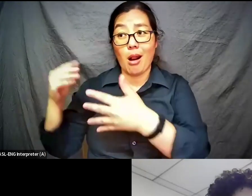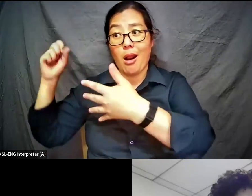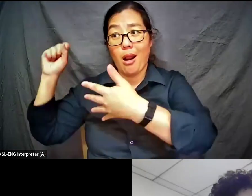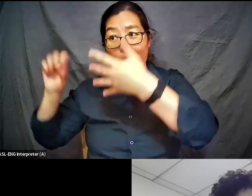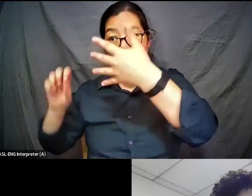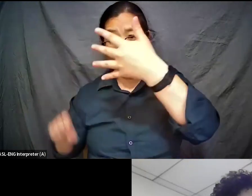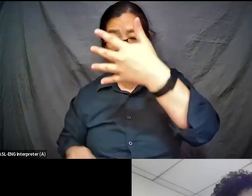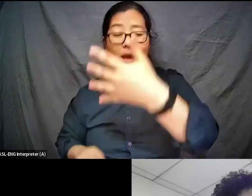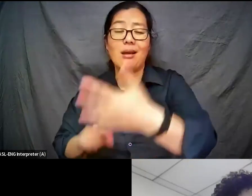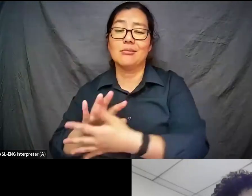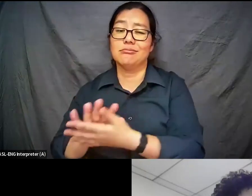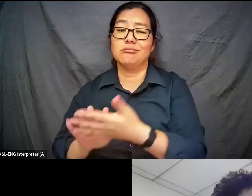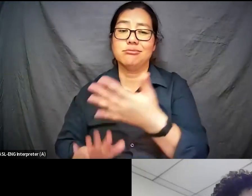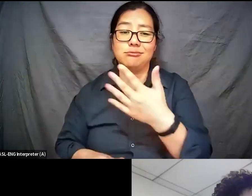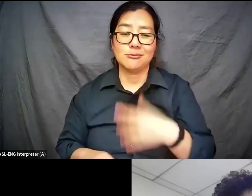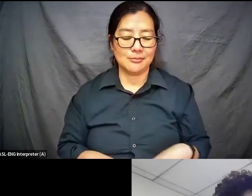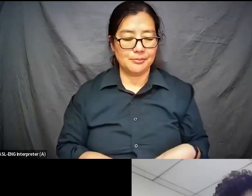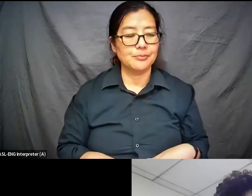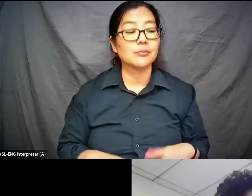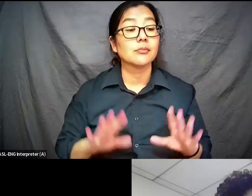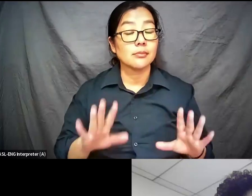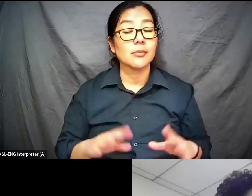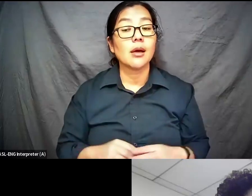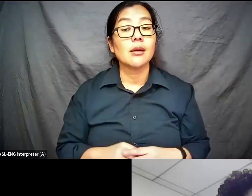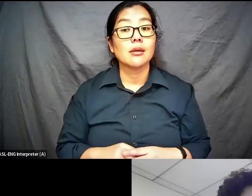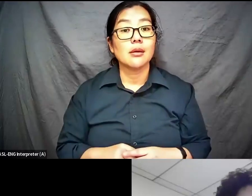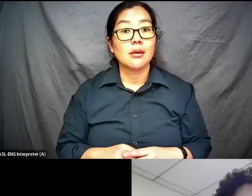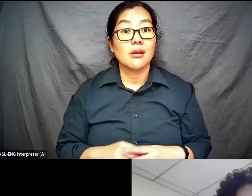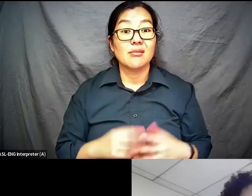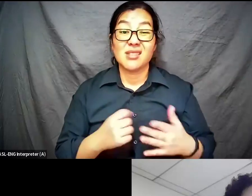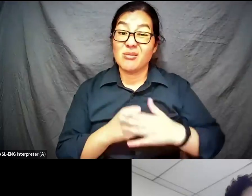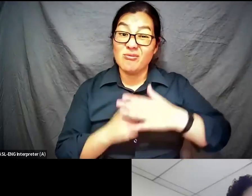Yes, thank you all so much for having us.